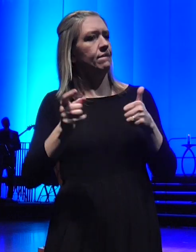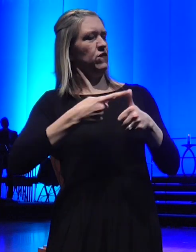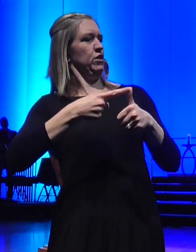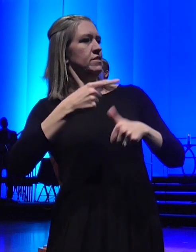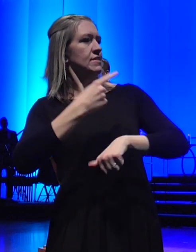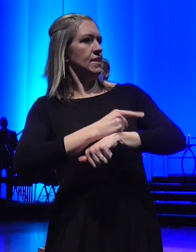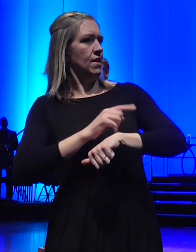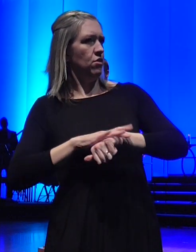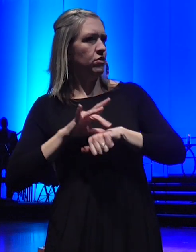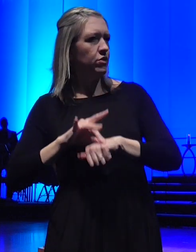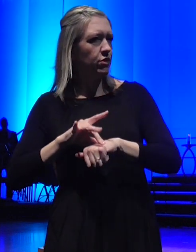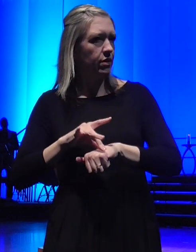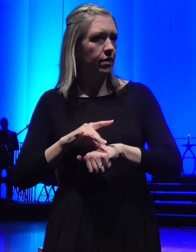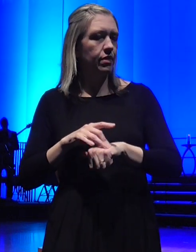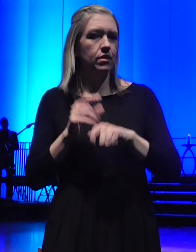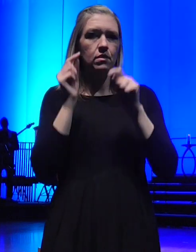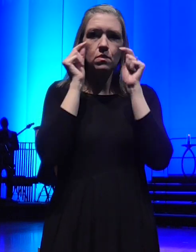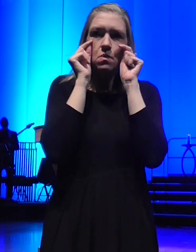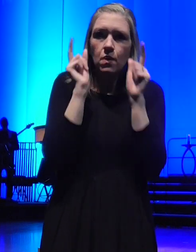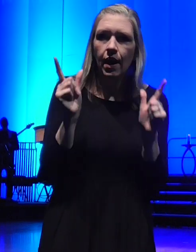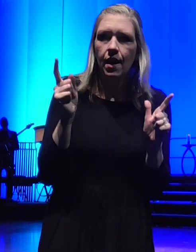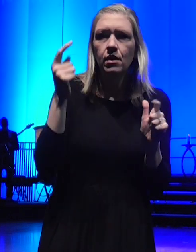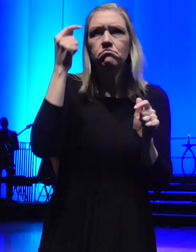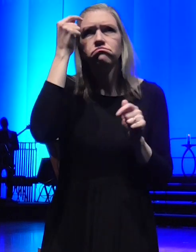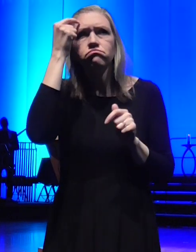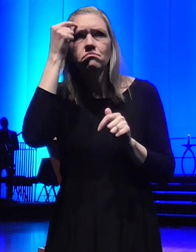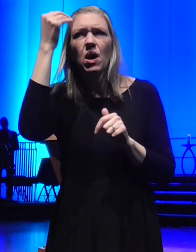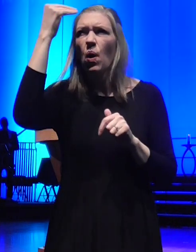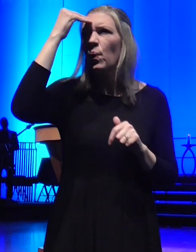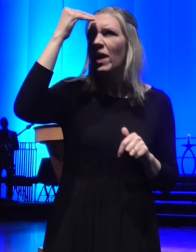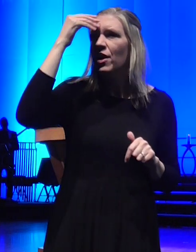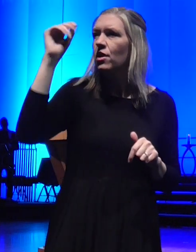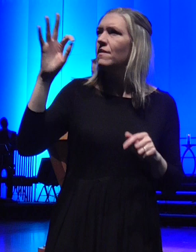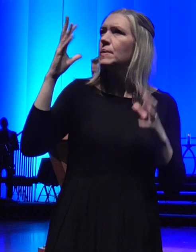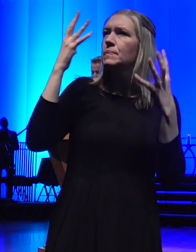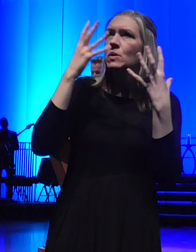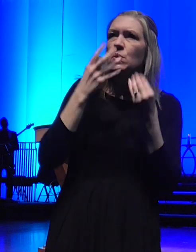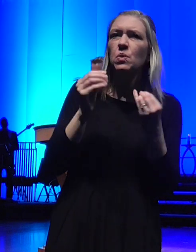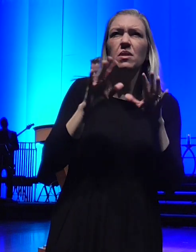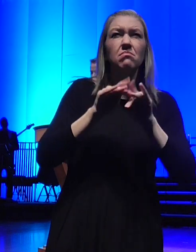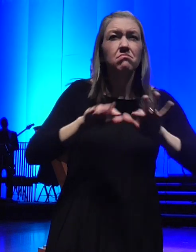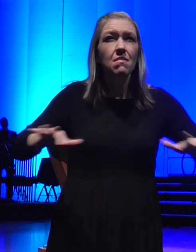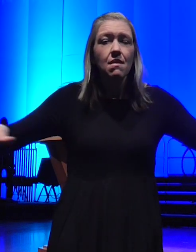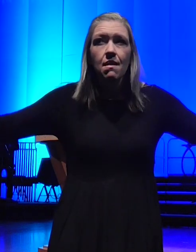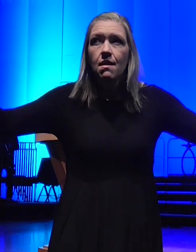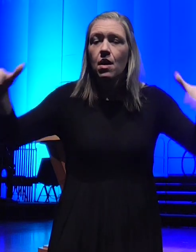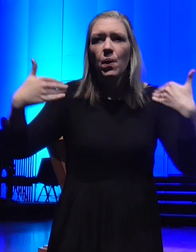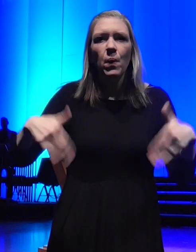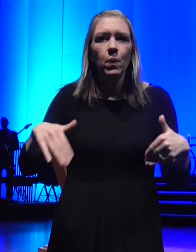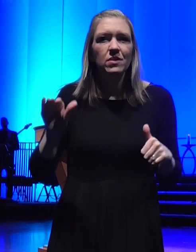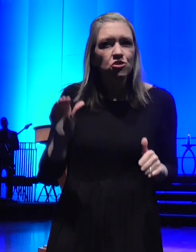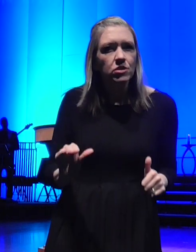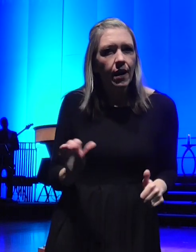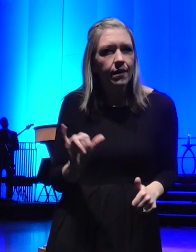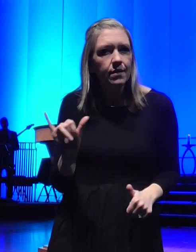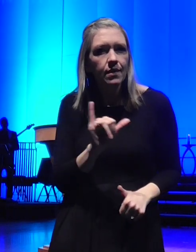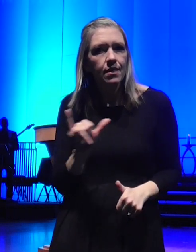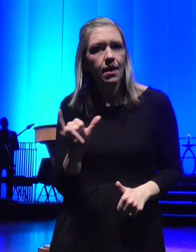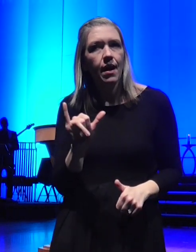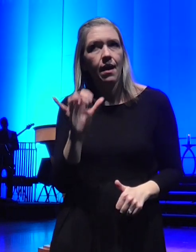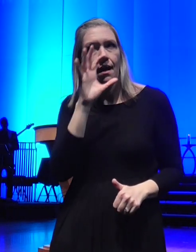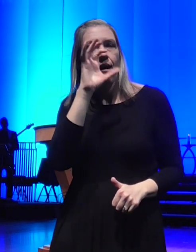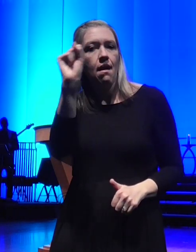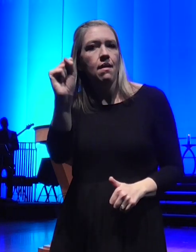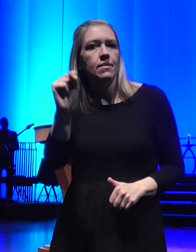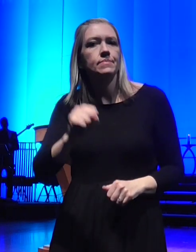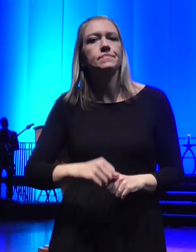earth, conscious, awake, aware of the beauty and bounty around us, being childlike in our wonder."